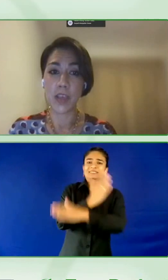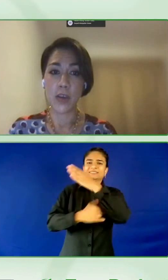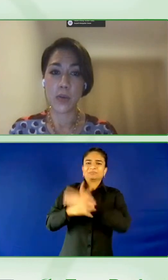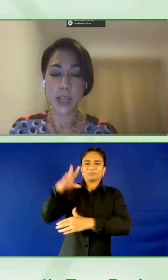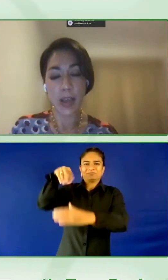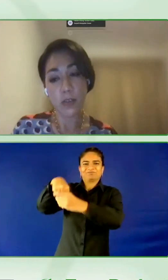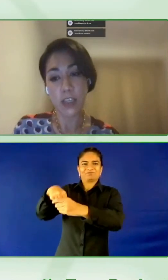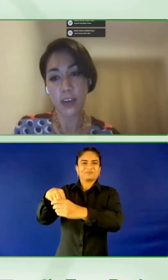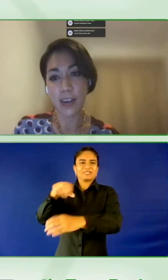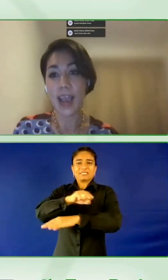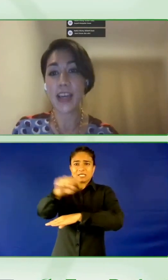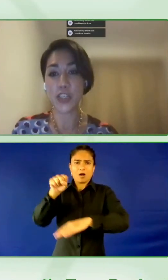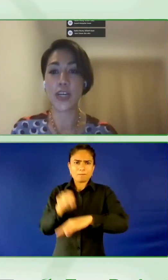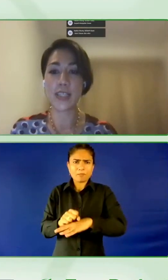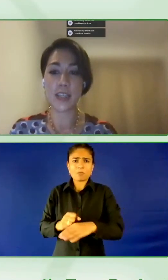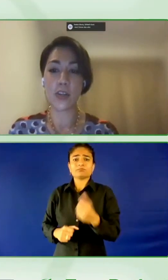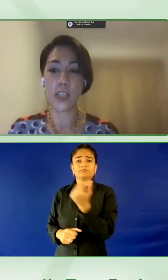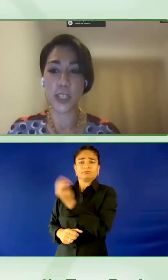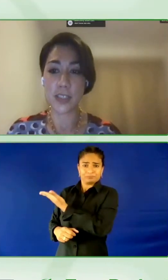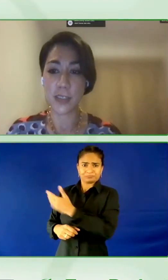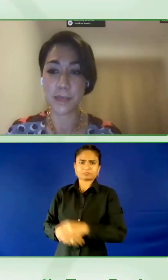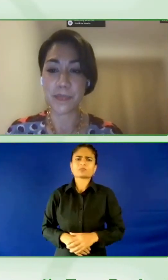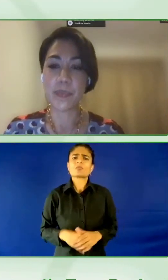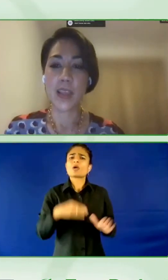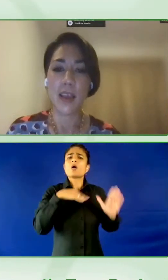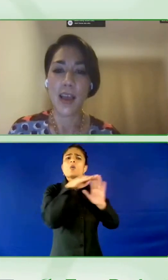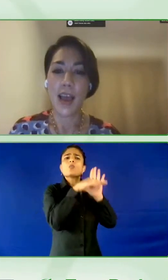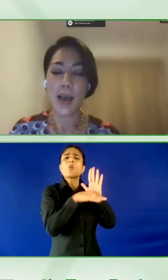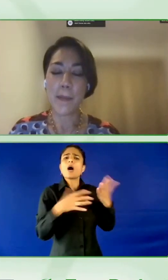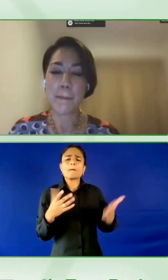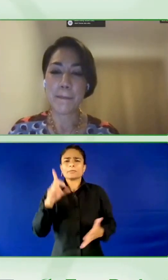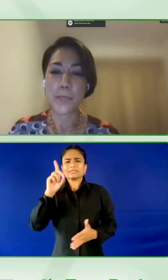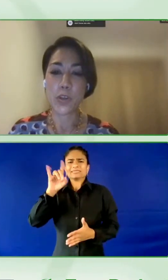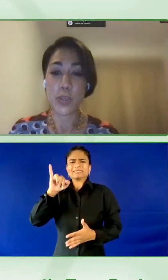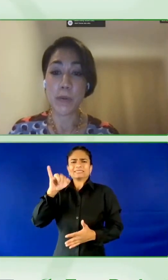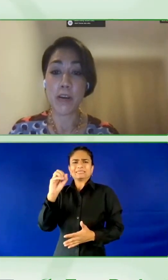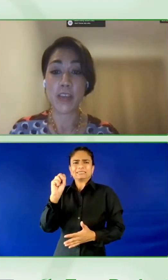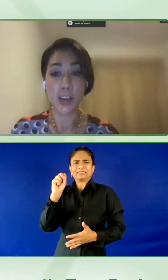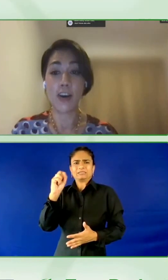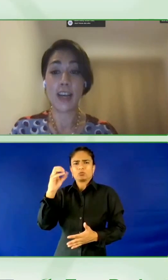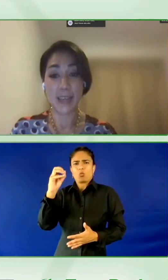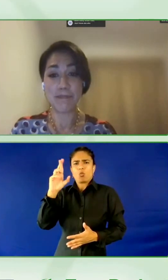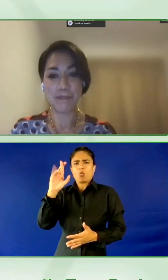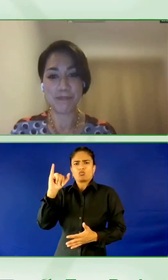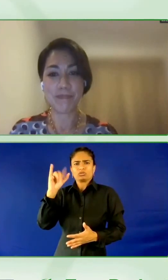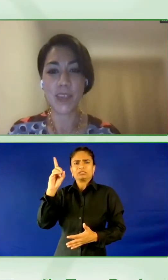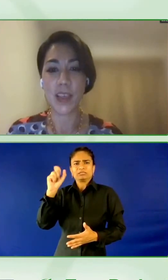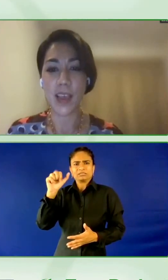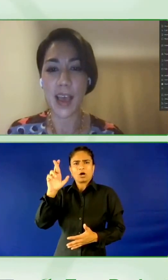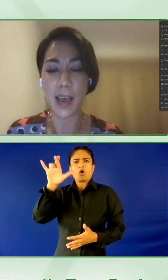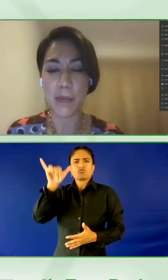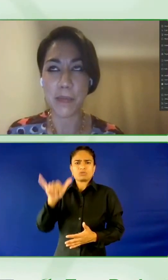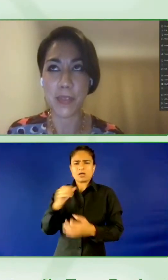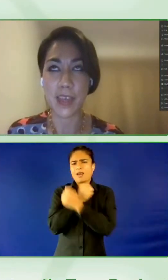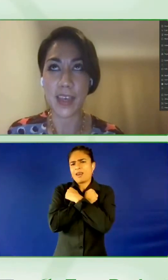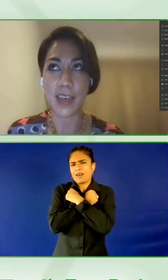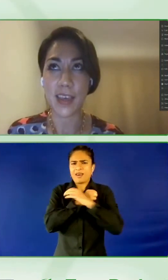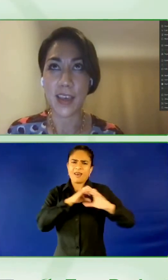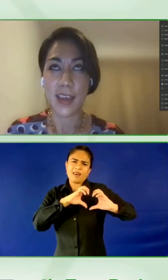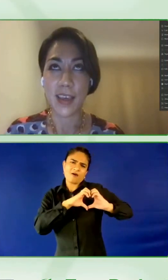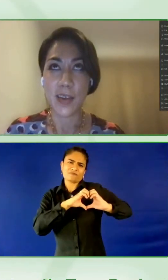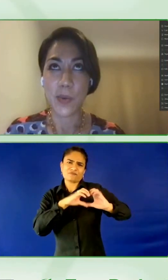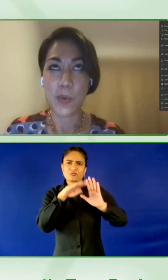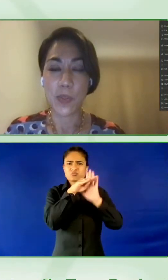professional who is a counselor and a trained sexologist, Dr. Martha Tara-Lee.